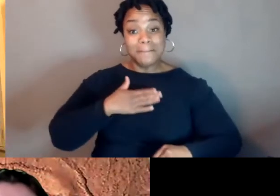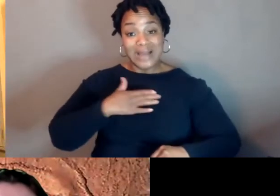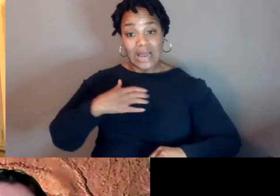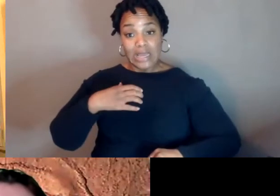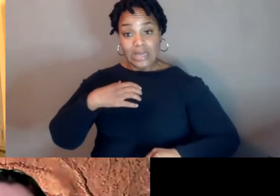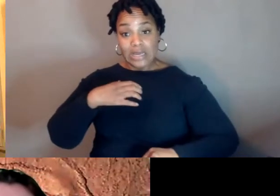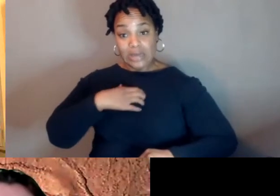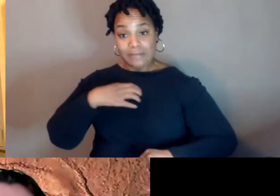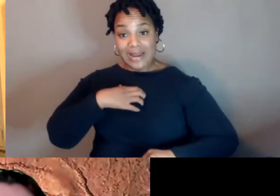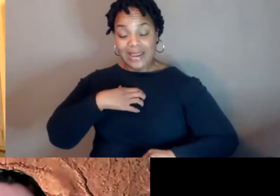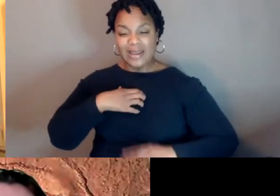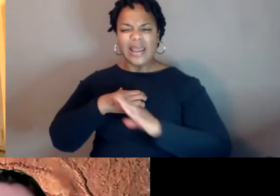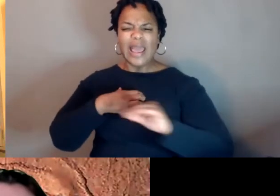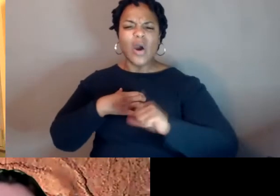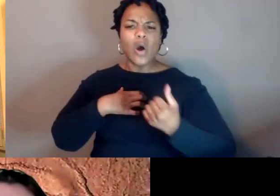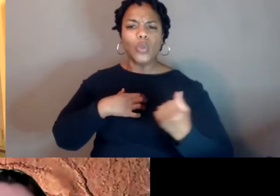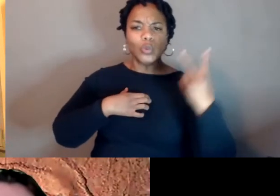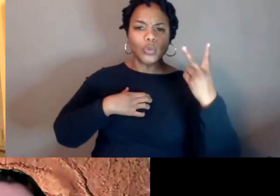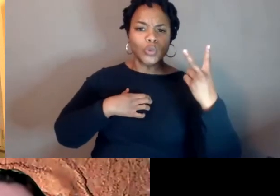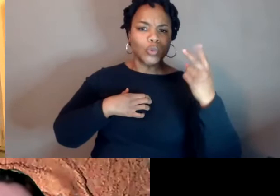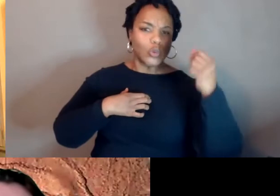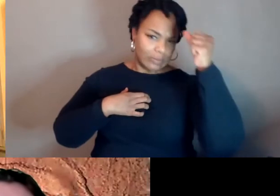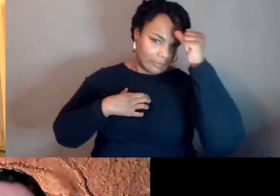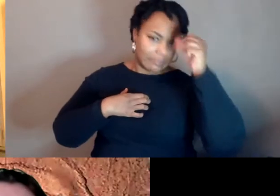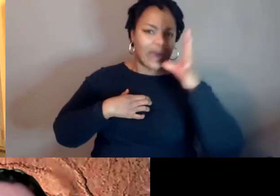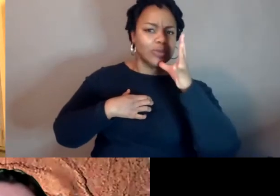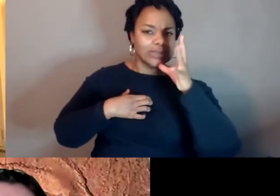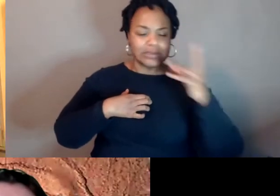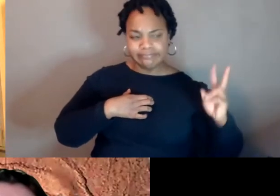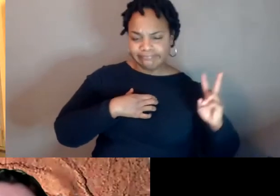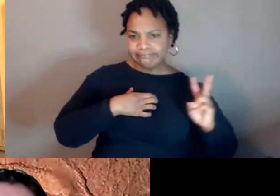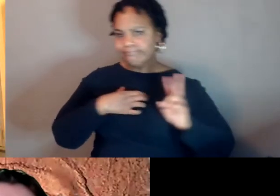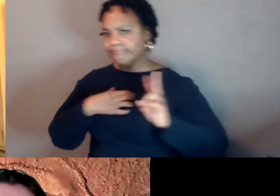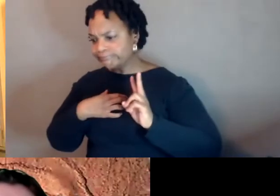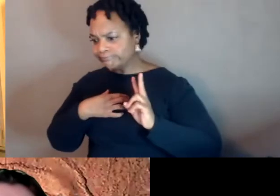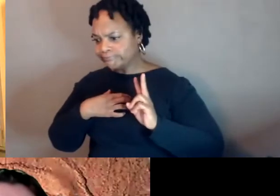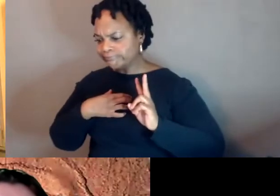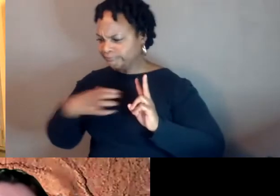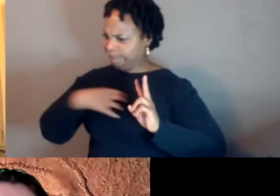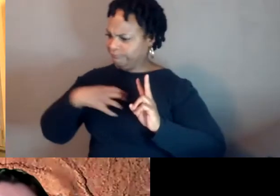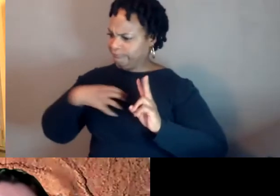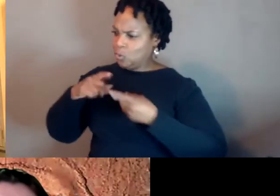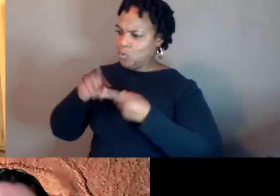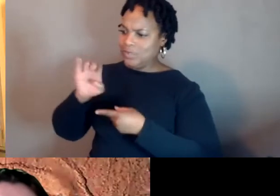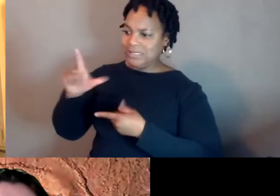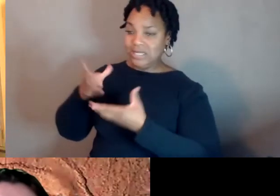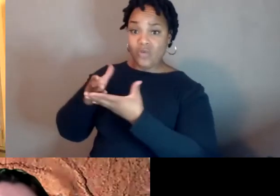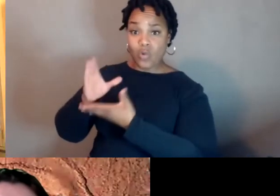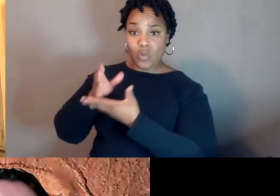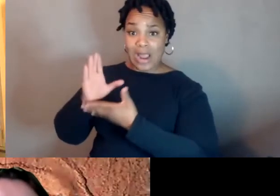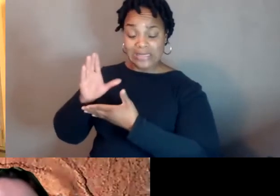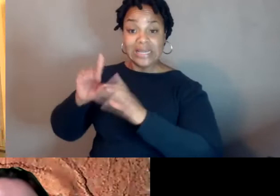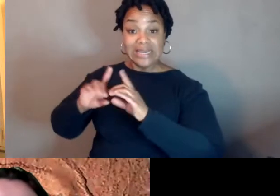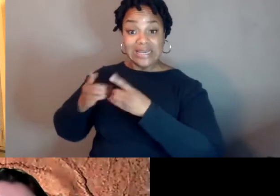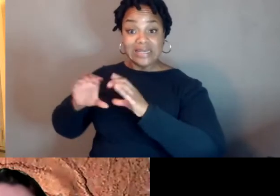other parents to the Civil Rights Division of the Department of